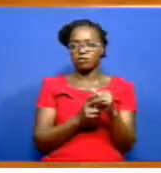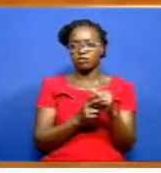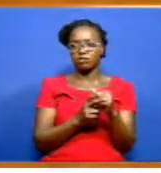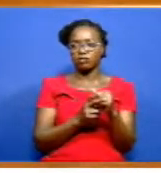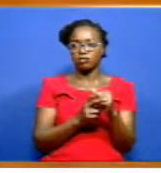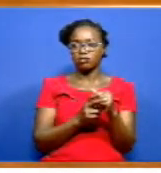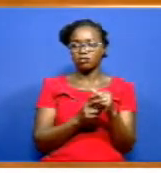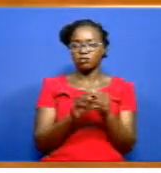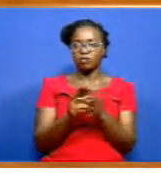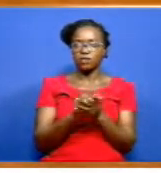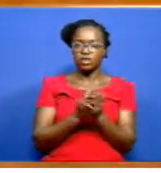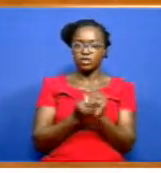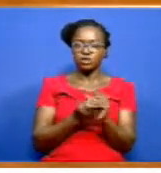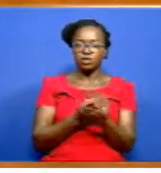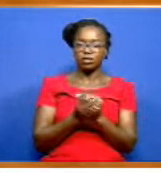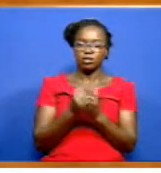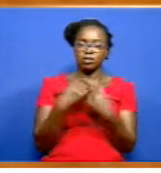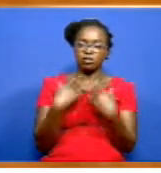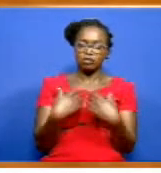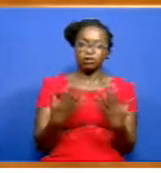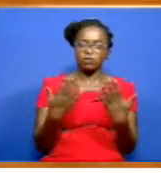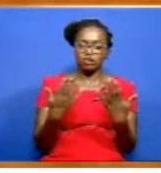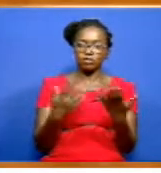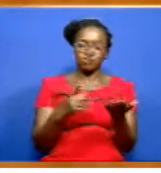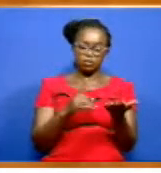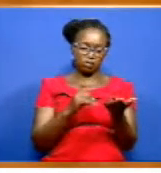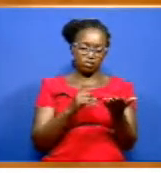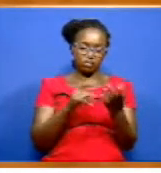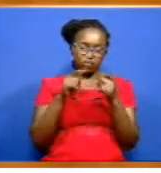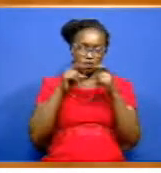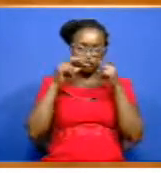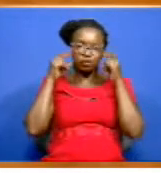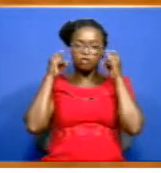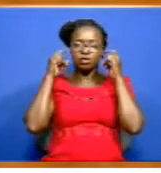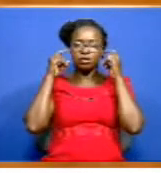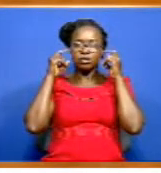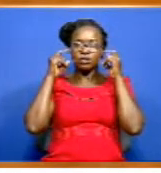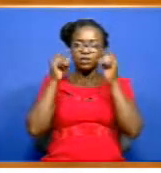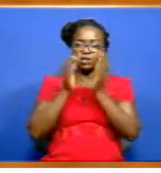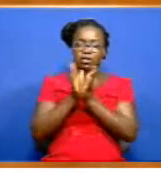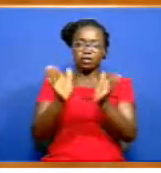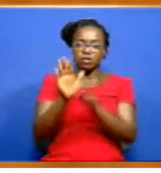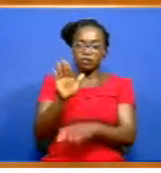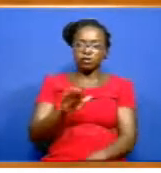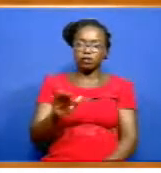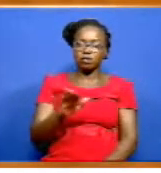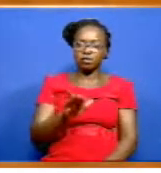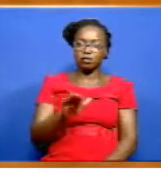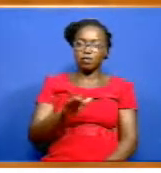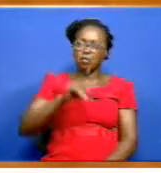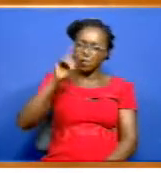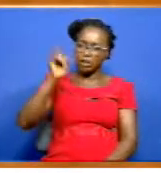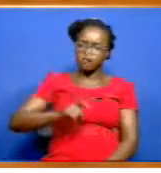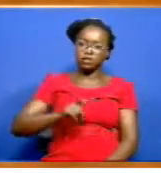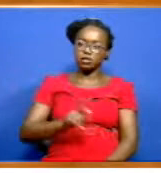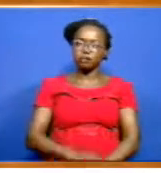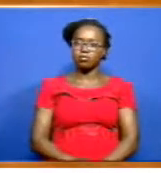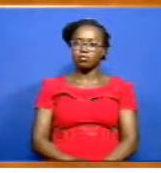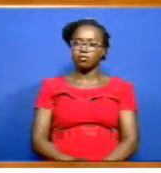regular hand washing and sanitizing and proper wearing of face masks while in public places is mandatory.